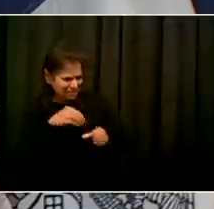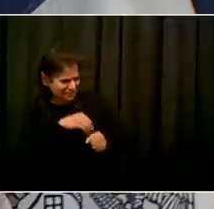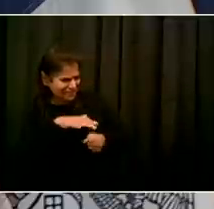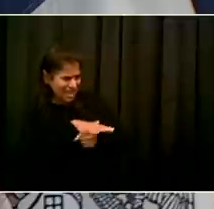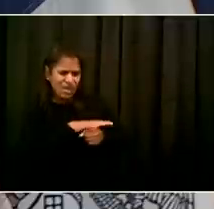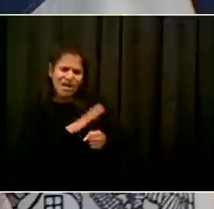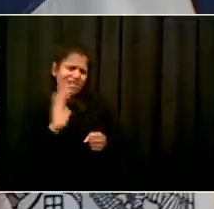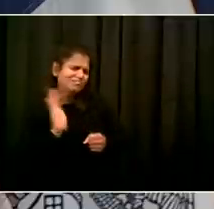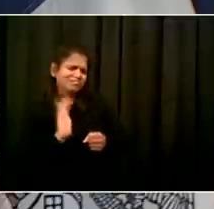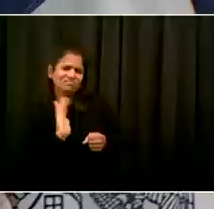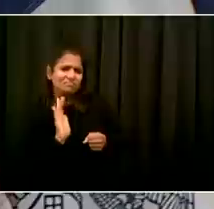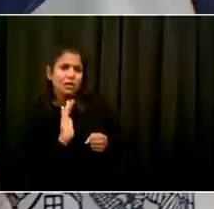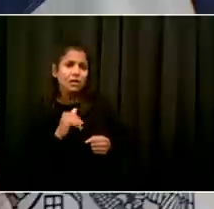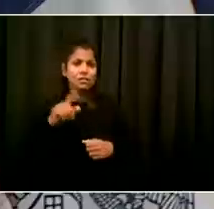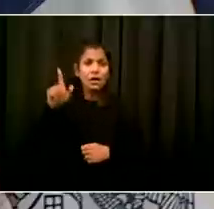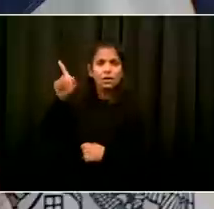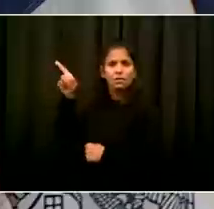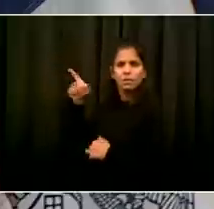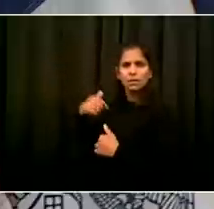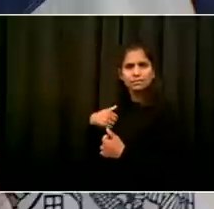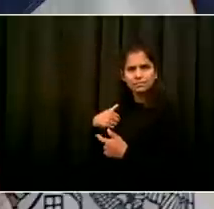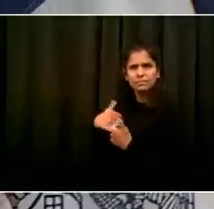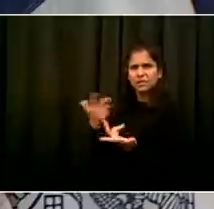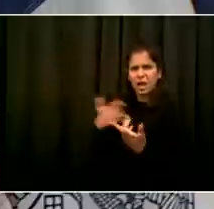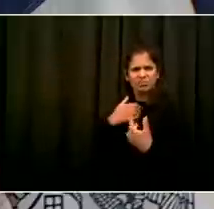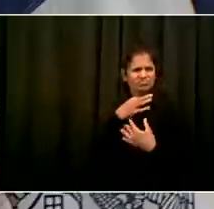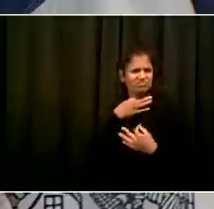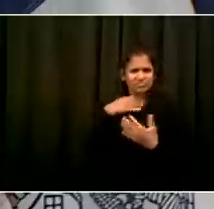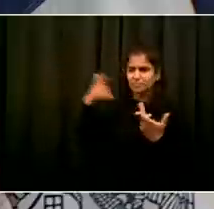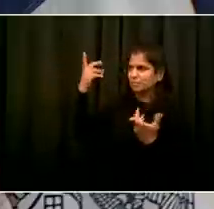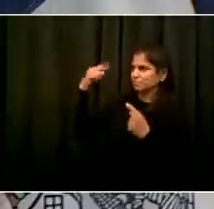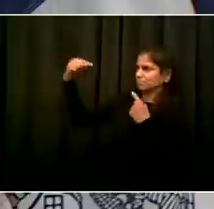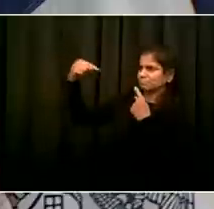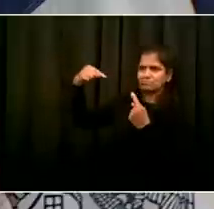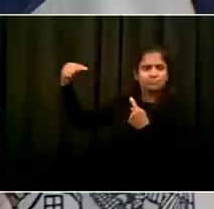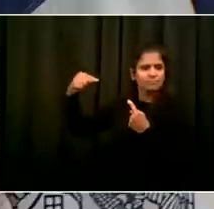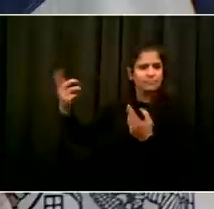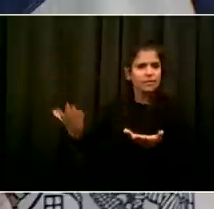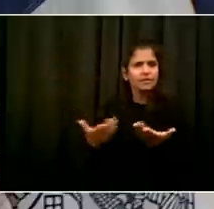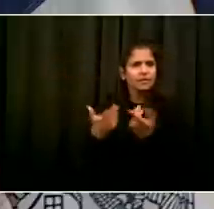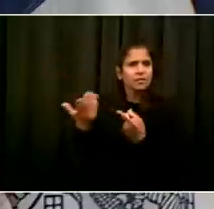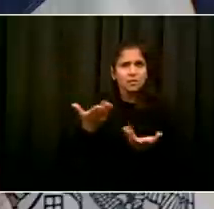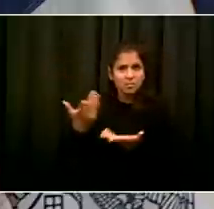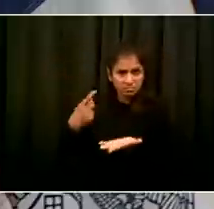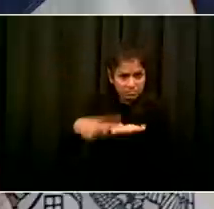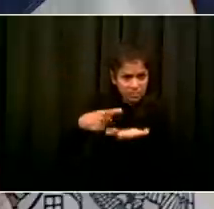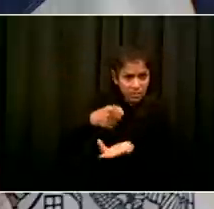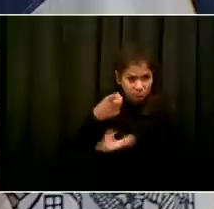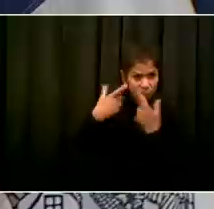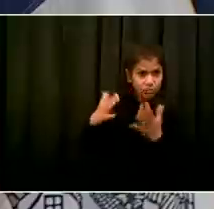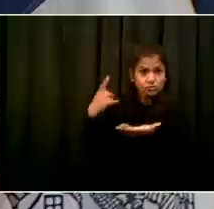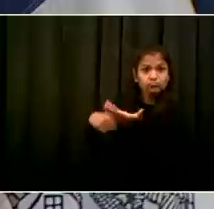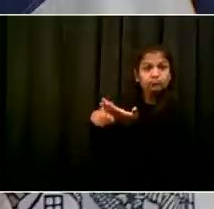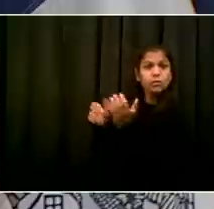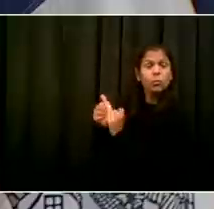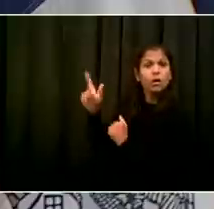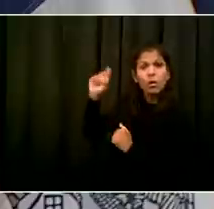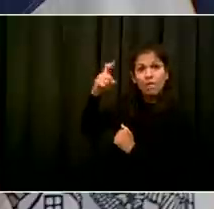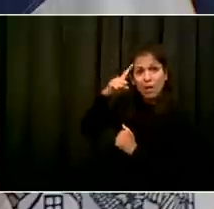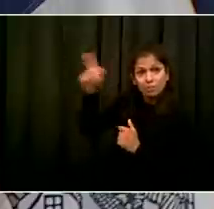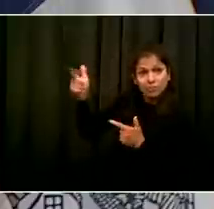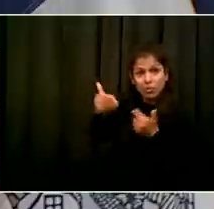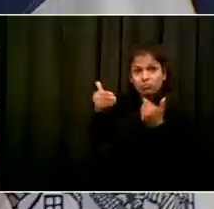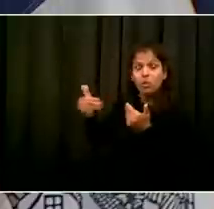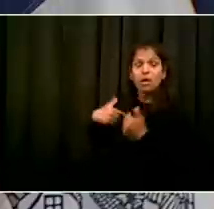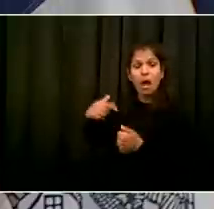yes, people do move around, that people are not confined to one specific area or zip code, and that there maybe there's a smarter